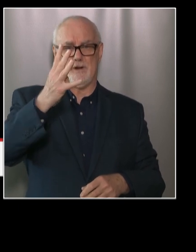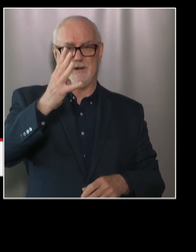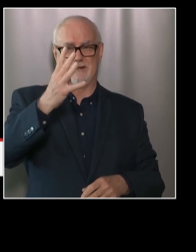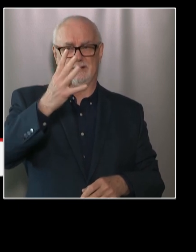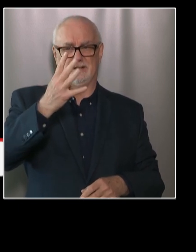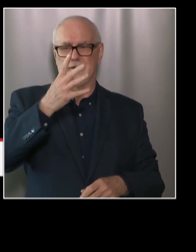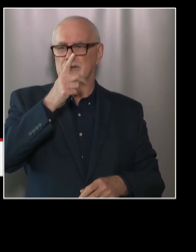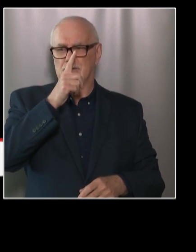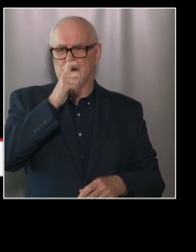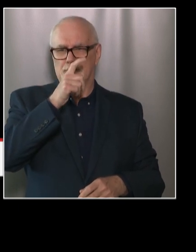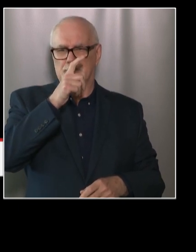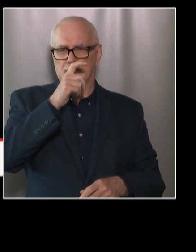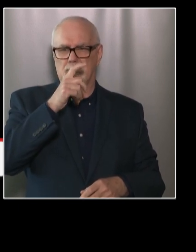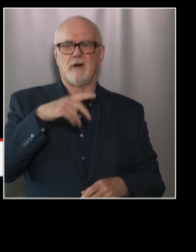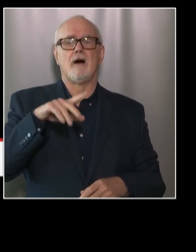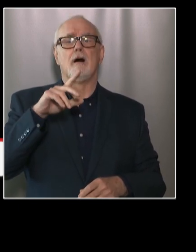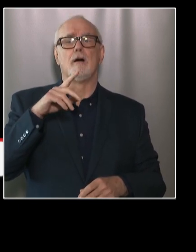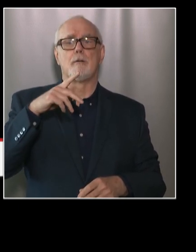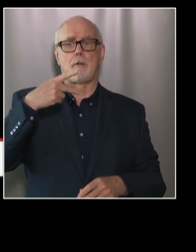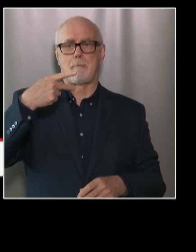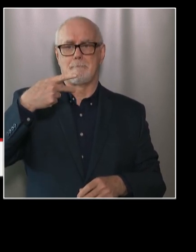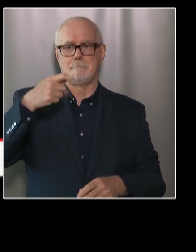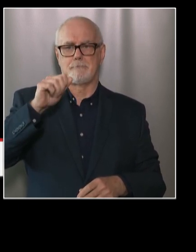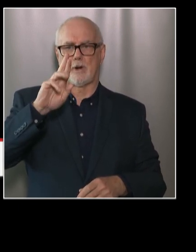How do I advance?